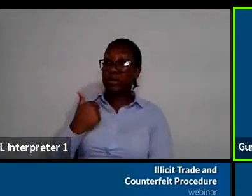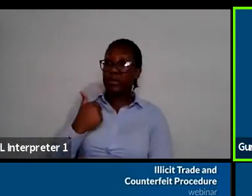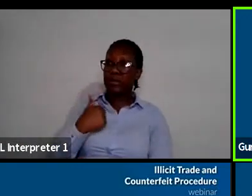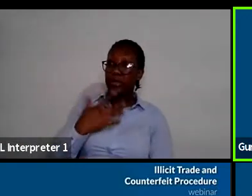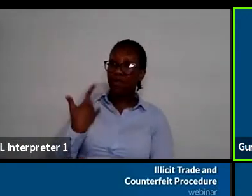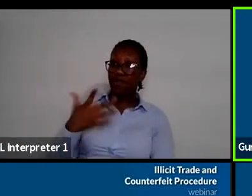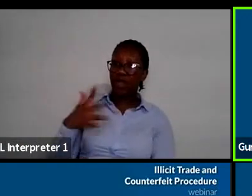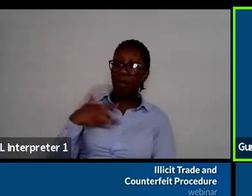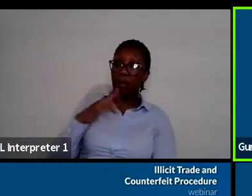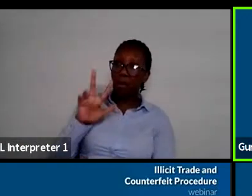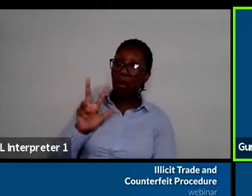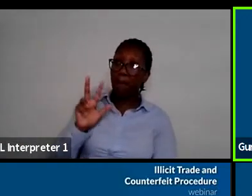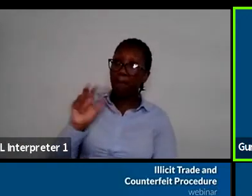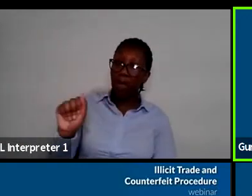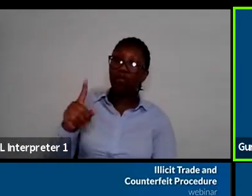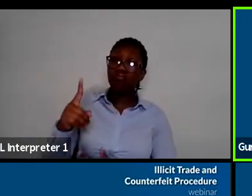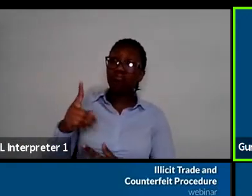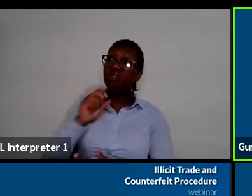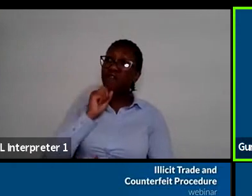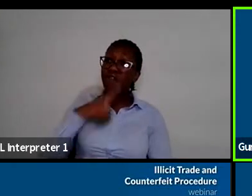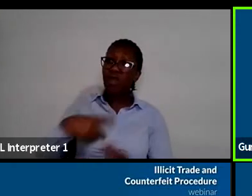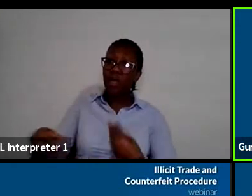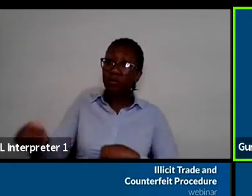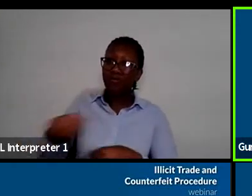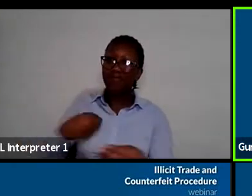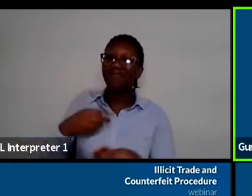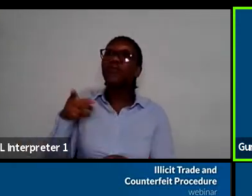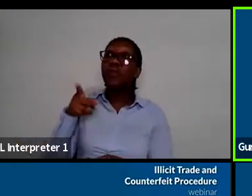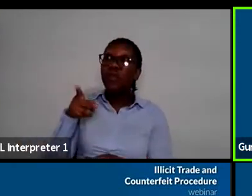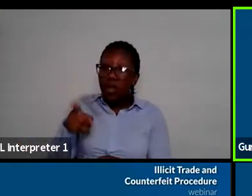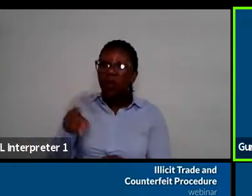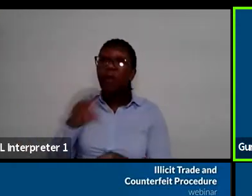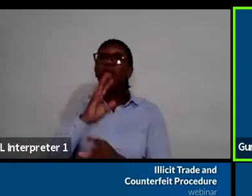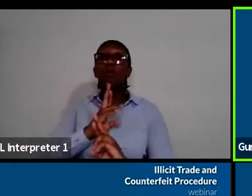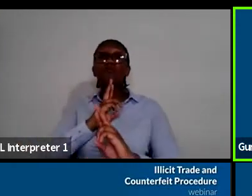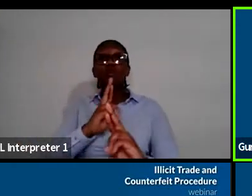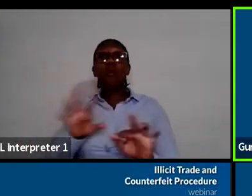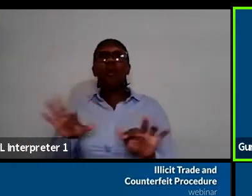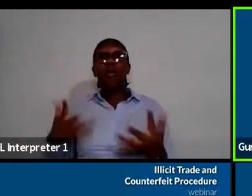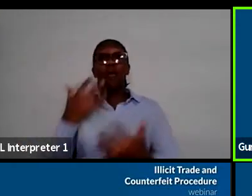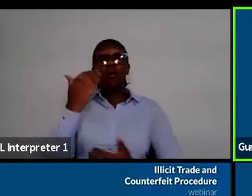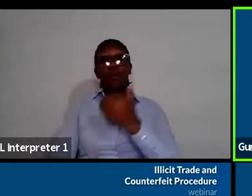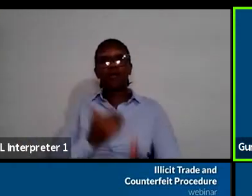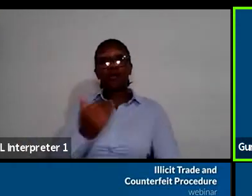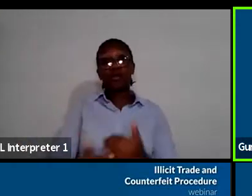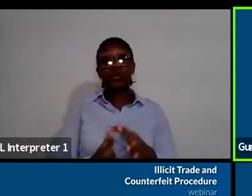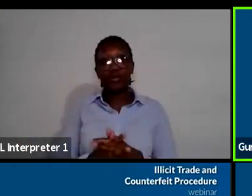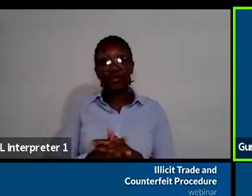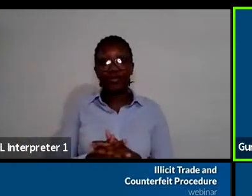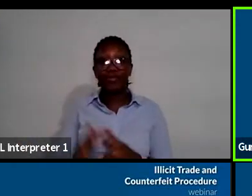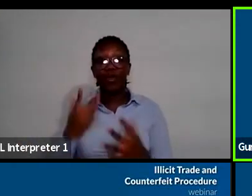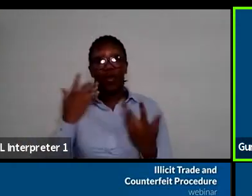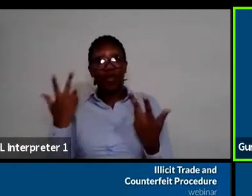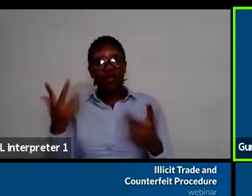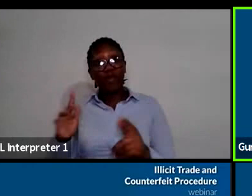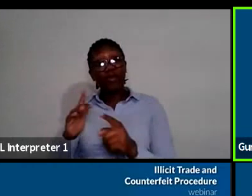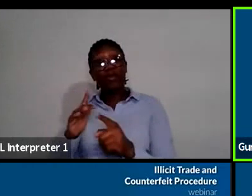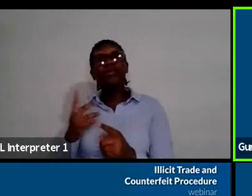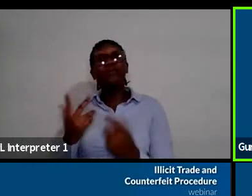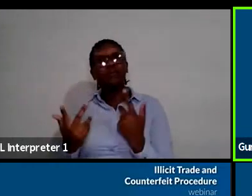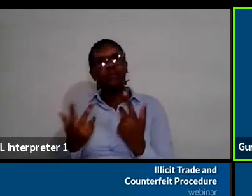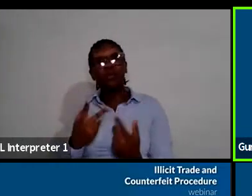The colleagues here on the floor will assist you with that information. Further to that, in case you want